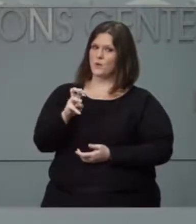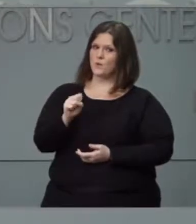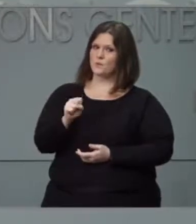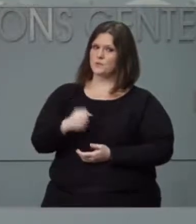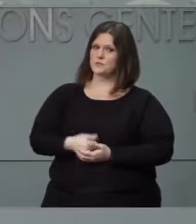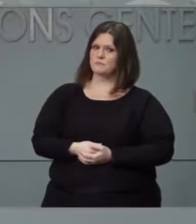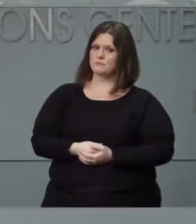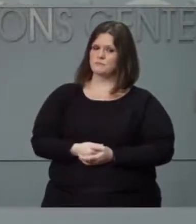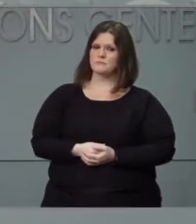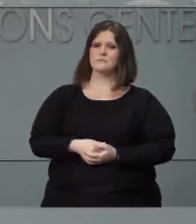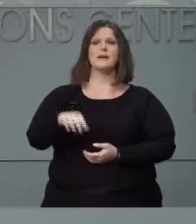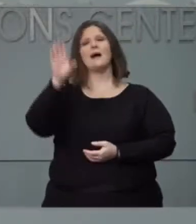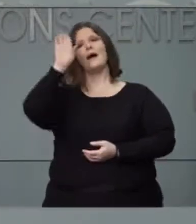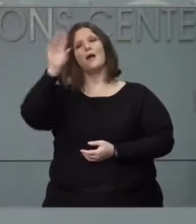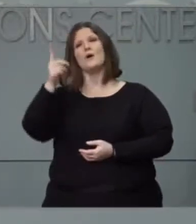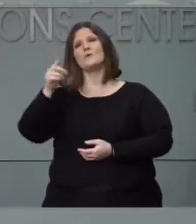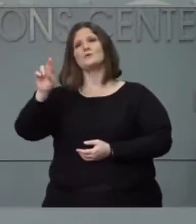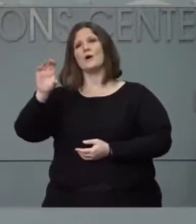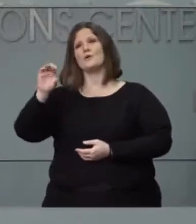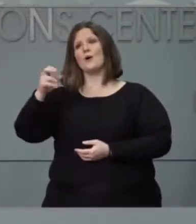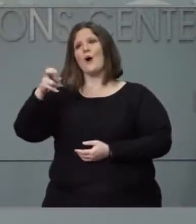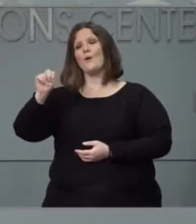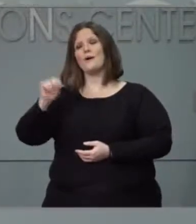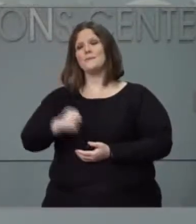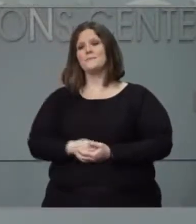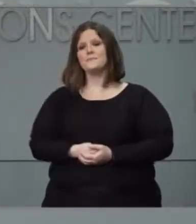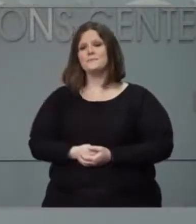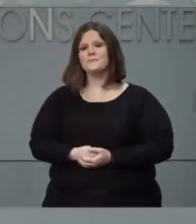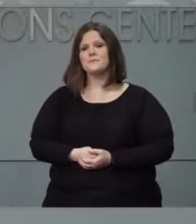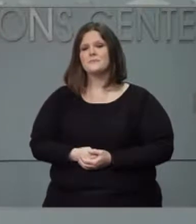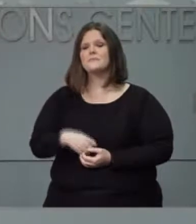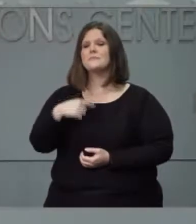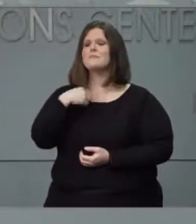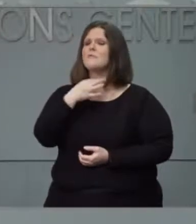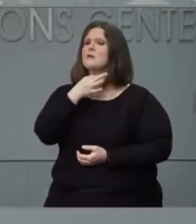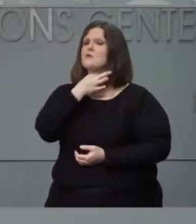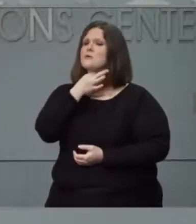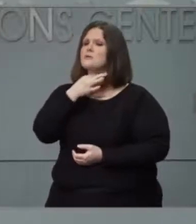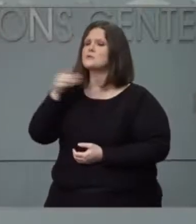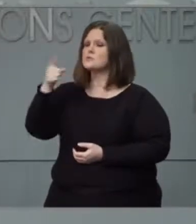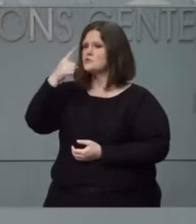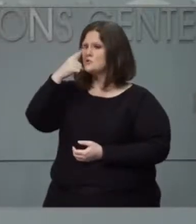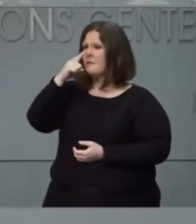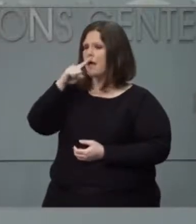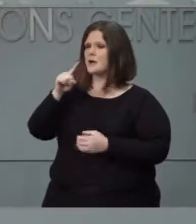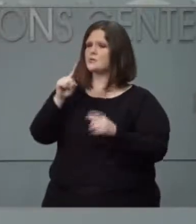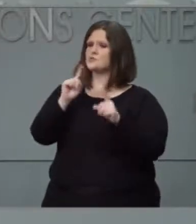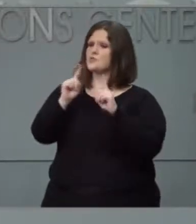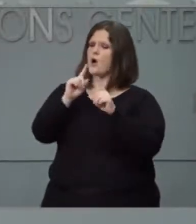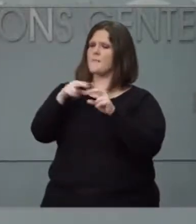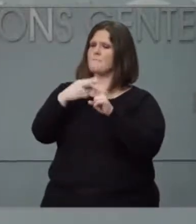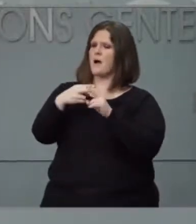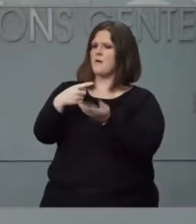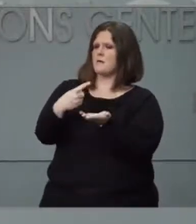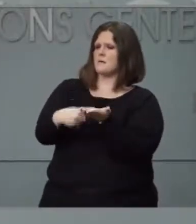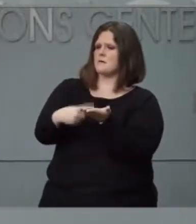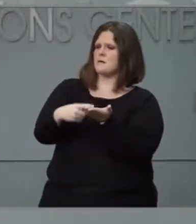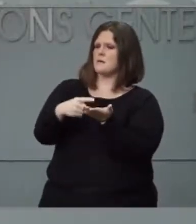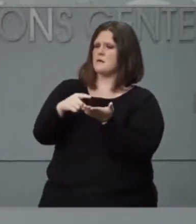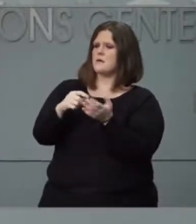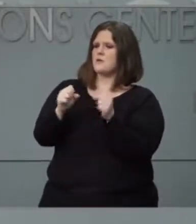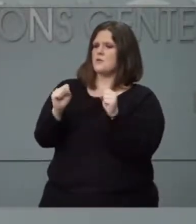Hi, Dr. Cohen. Thanks for being here and taking this call. I was wondering if you could go into the cold storage issue a little bit. Do we have